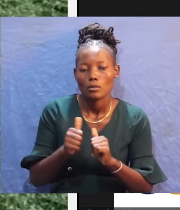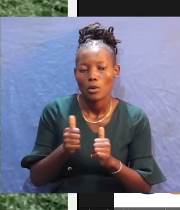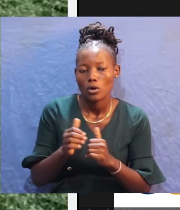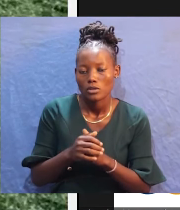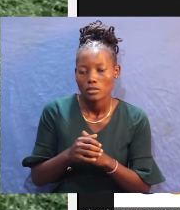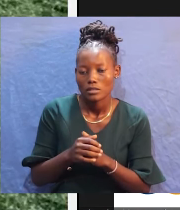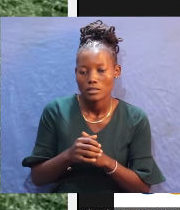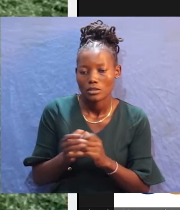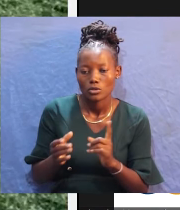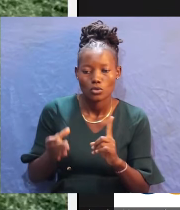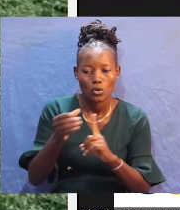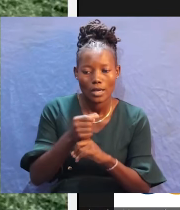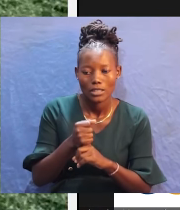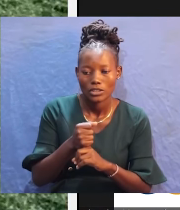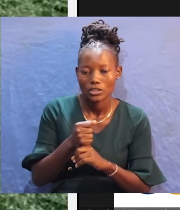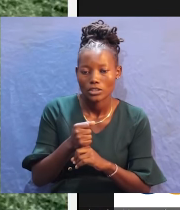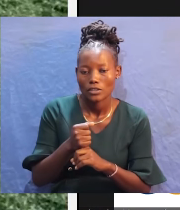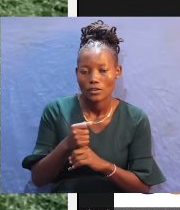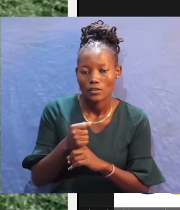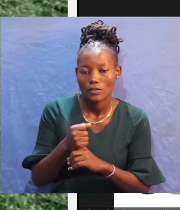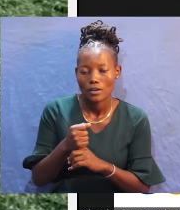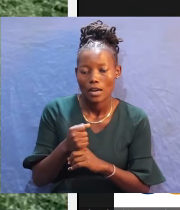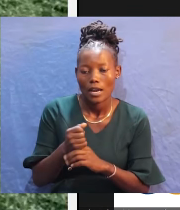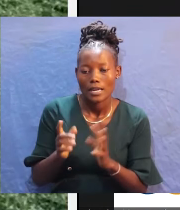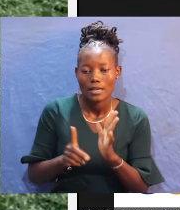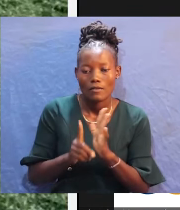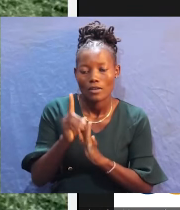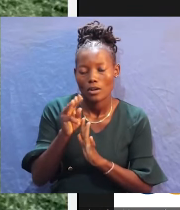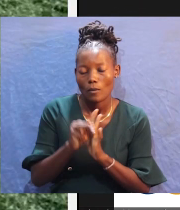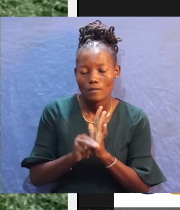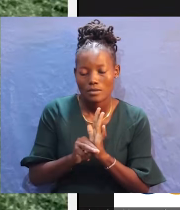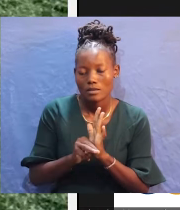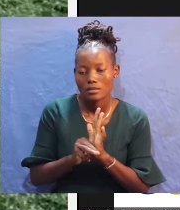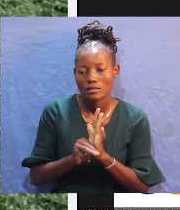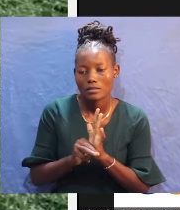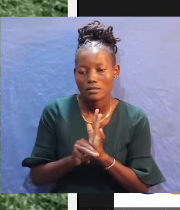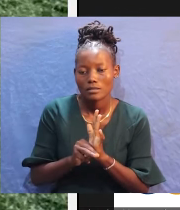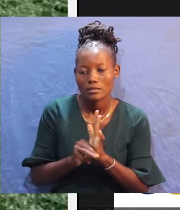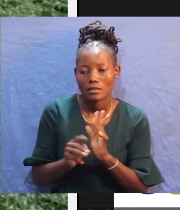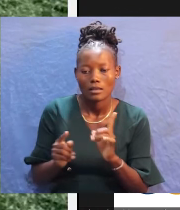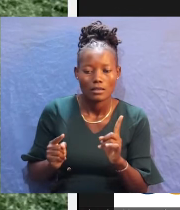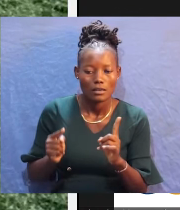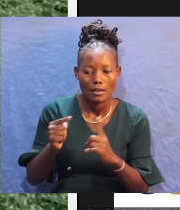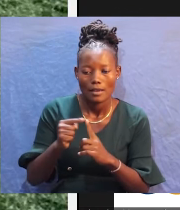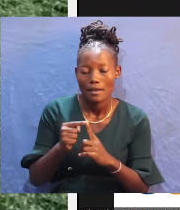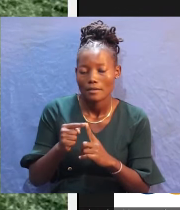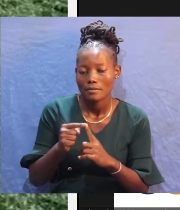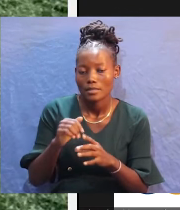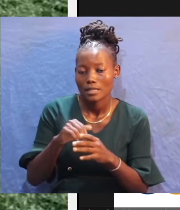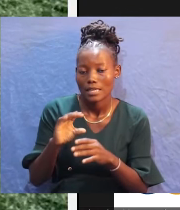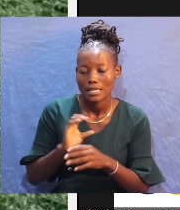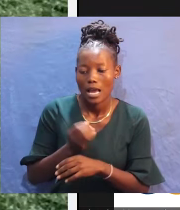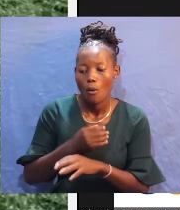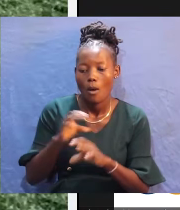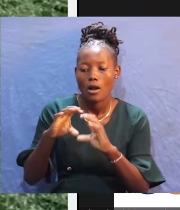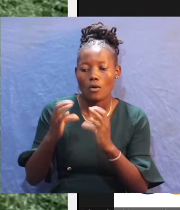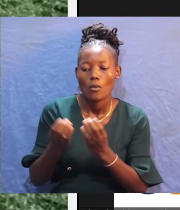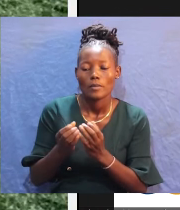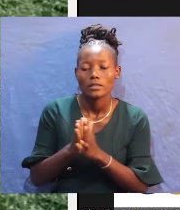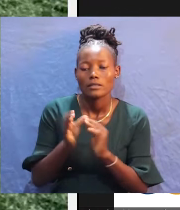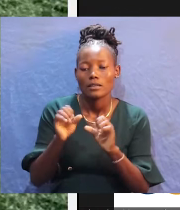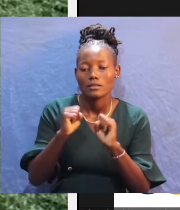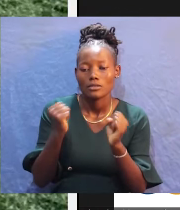feel more connected to. So when we talk about sport for development, that means